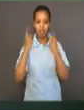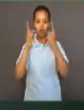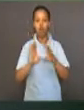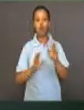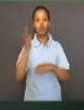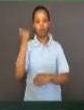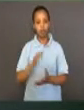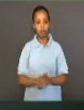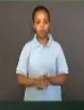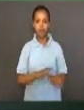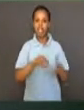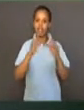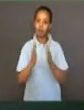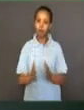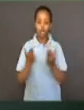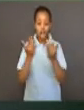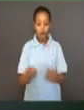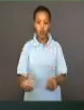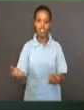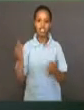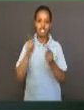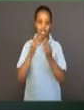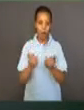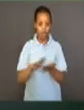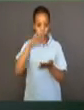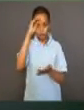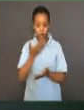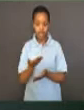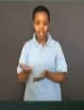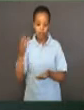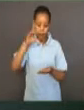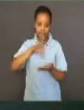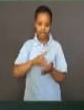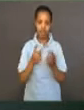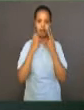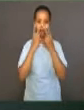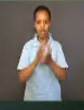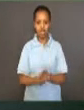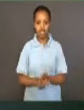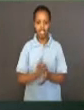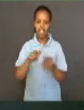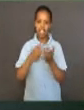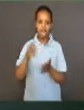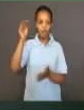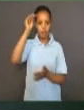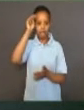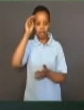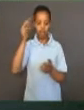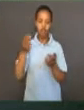Students, let us review what we have learned about Stanley Miller so far.